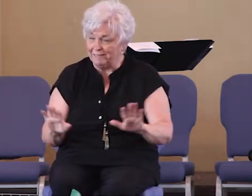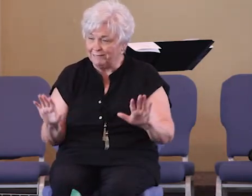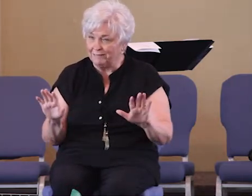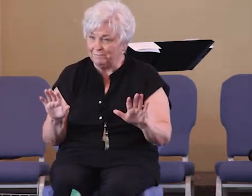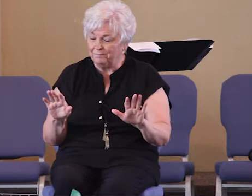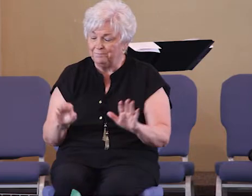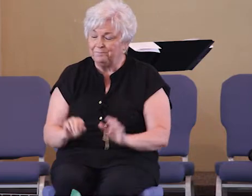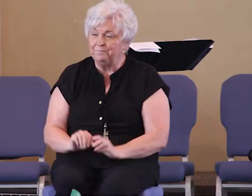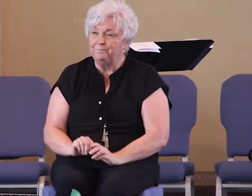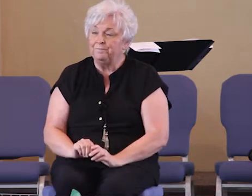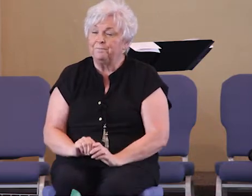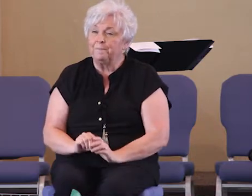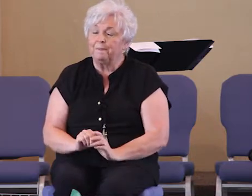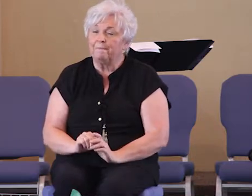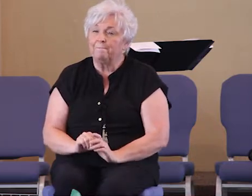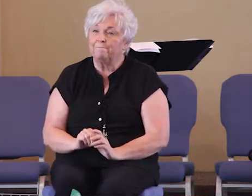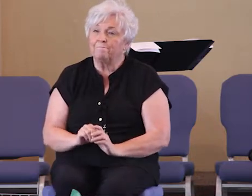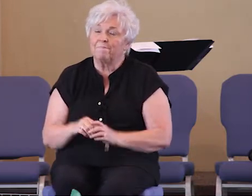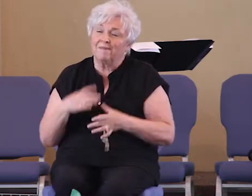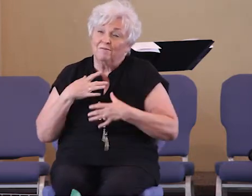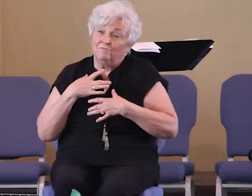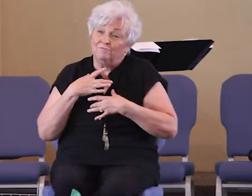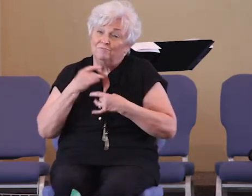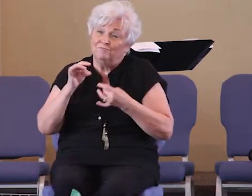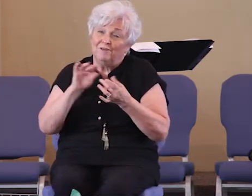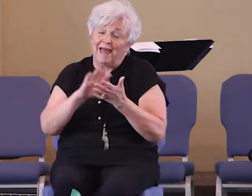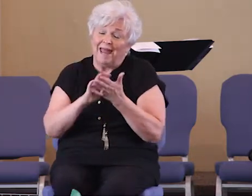Don't you like peace? Peace, man.